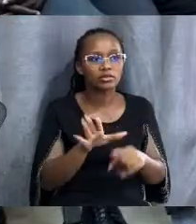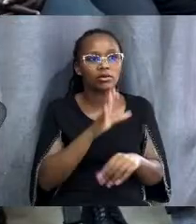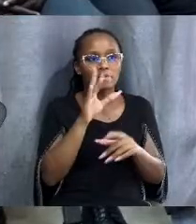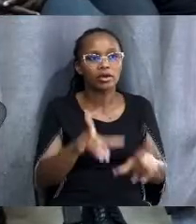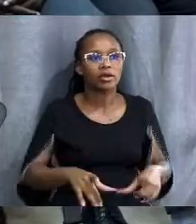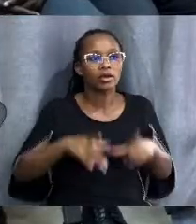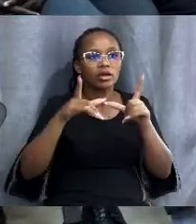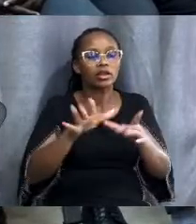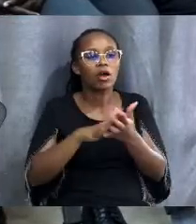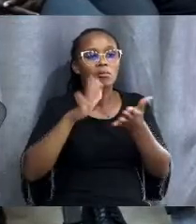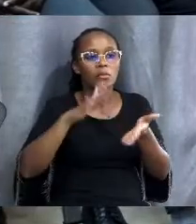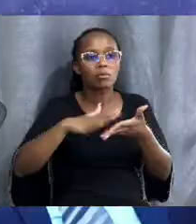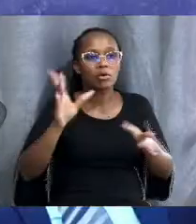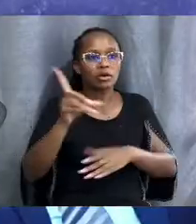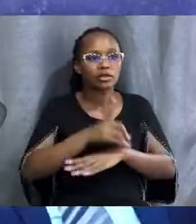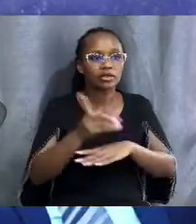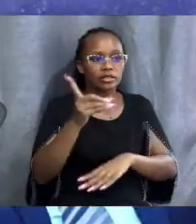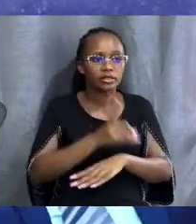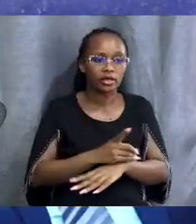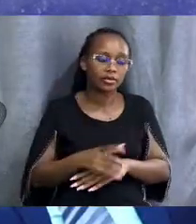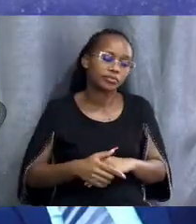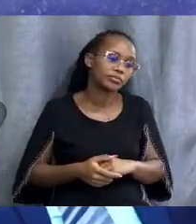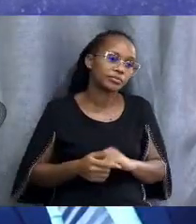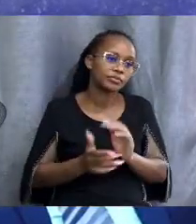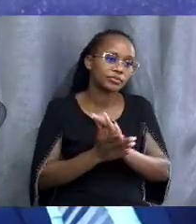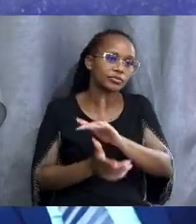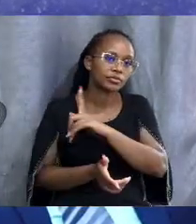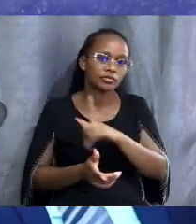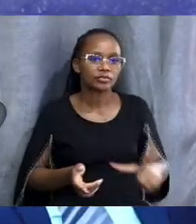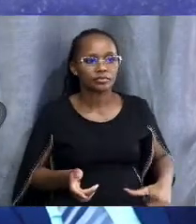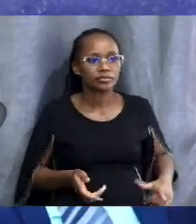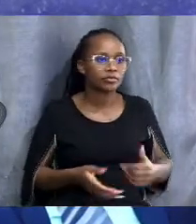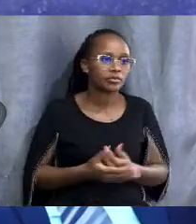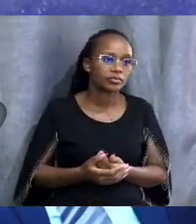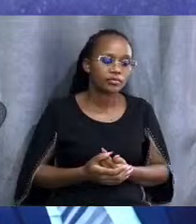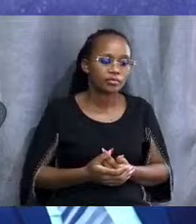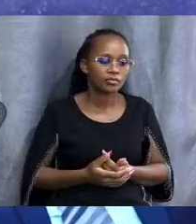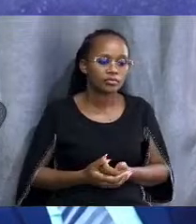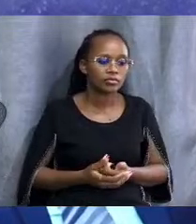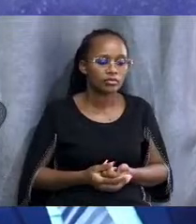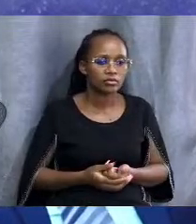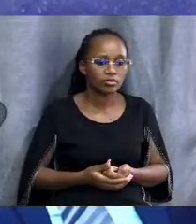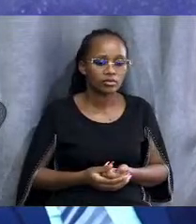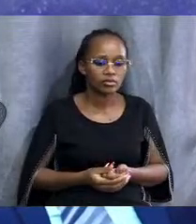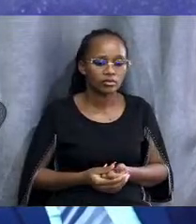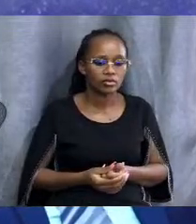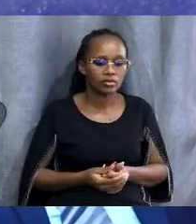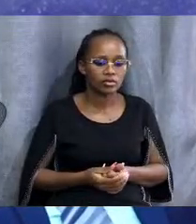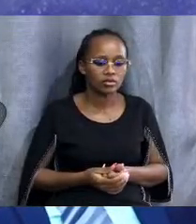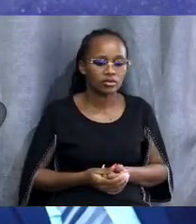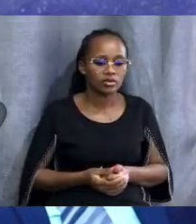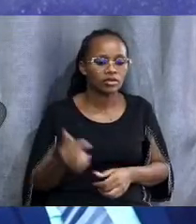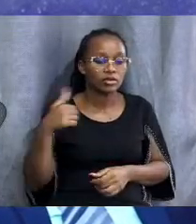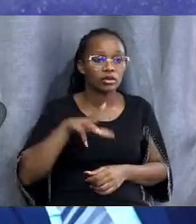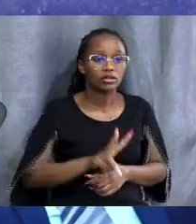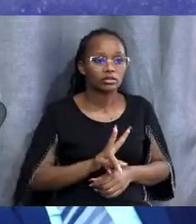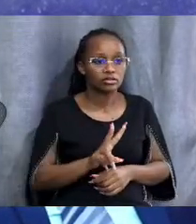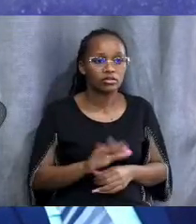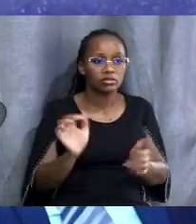to live more days and more days. Praise the name of the Lord. The second thing that Paul